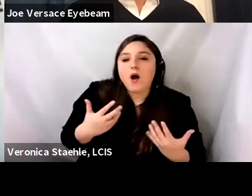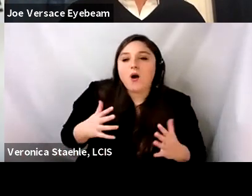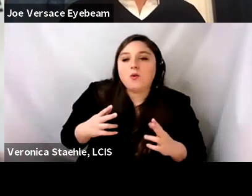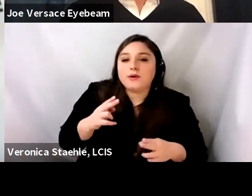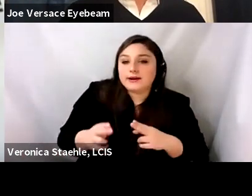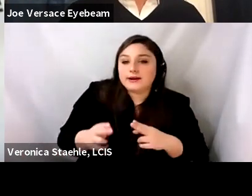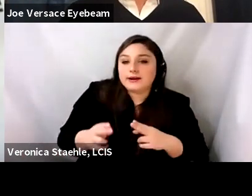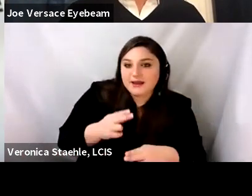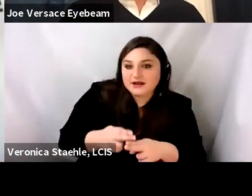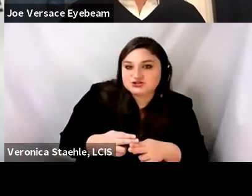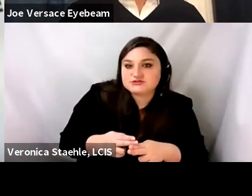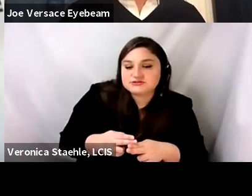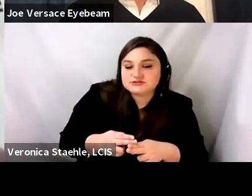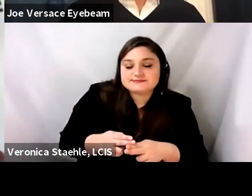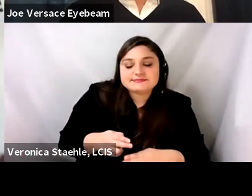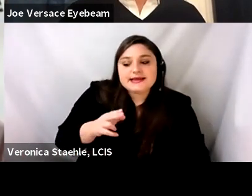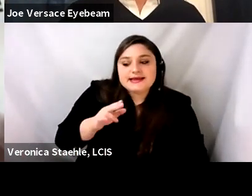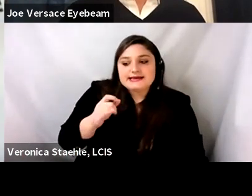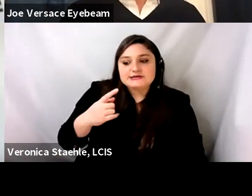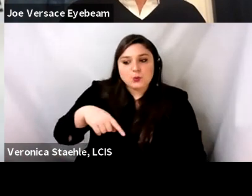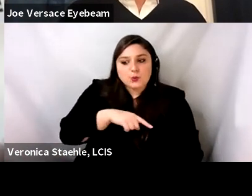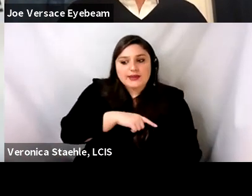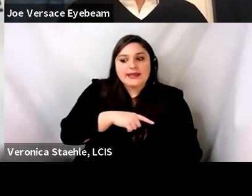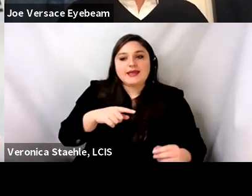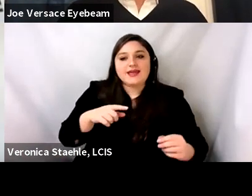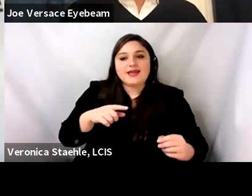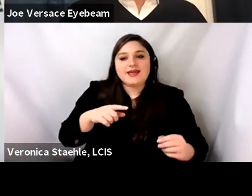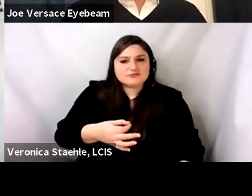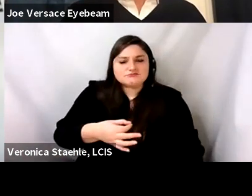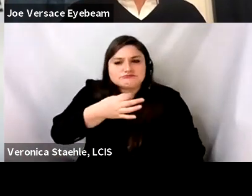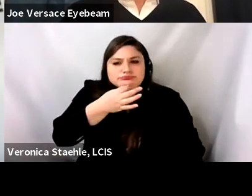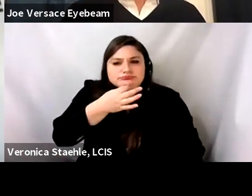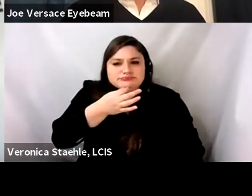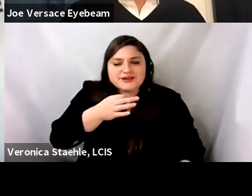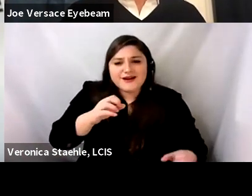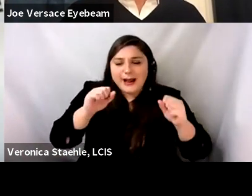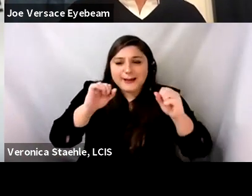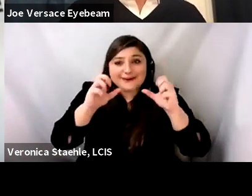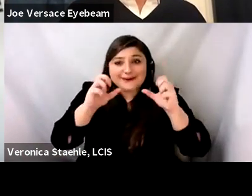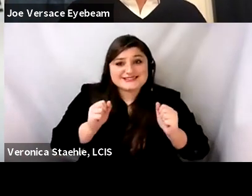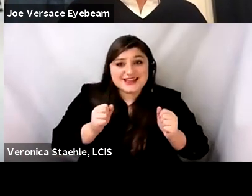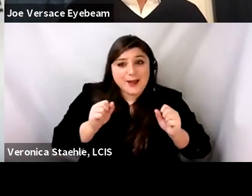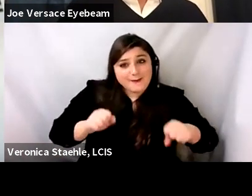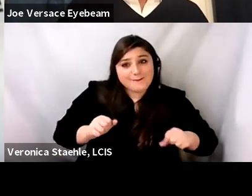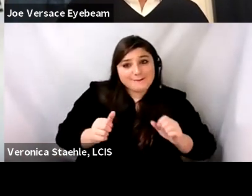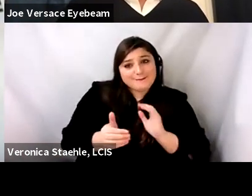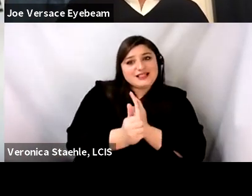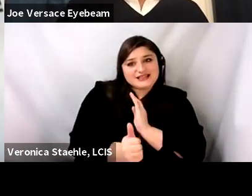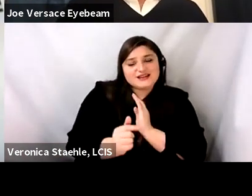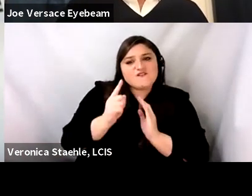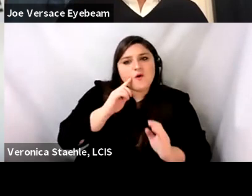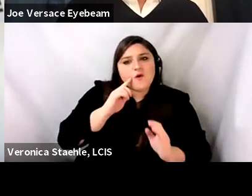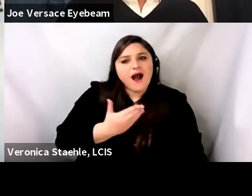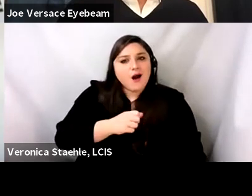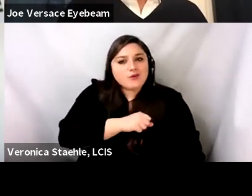just amazing ability to use that or to adapt, so to speak, on the program staff to meet